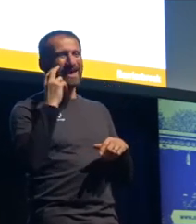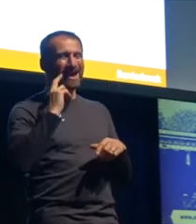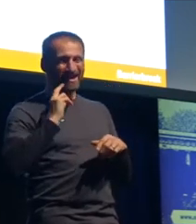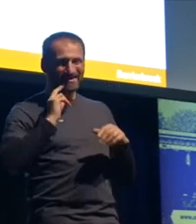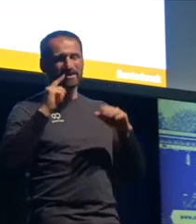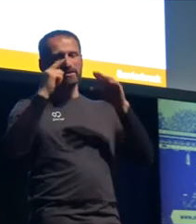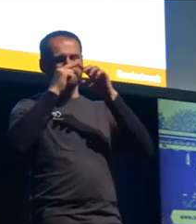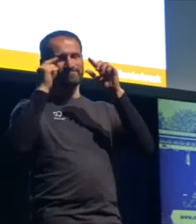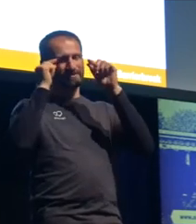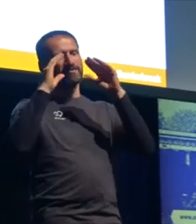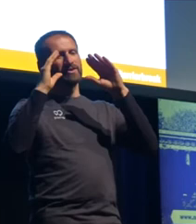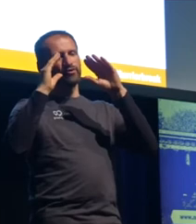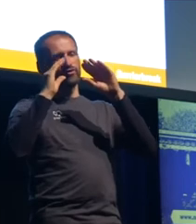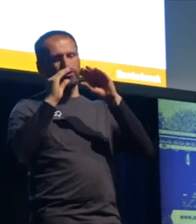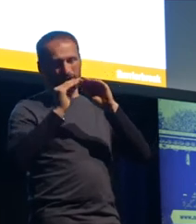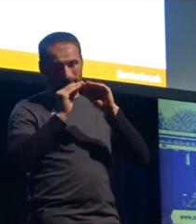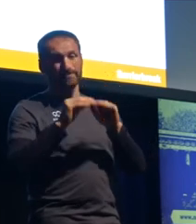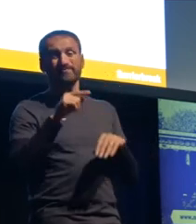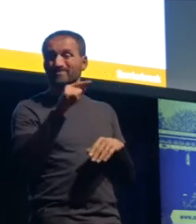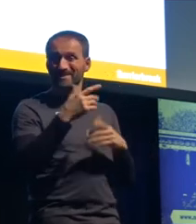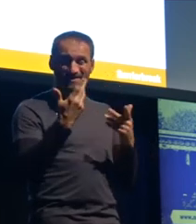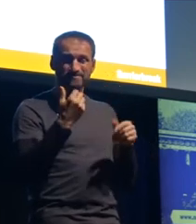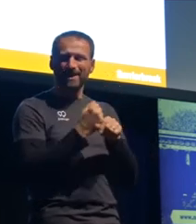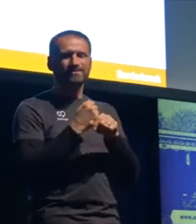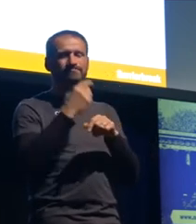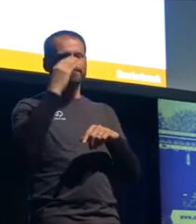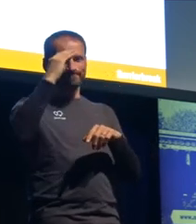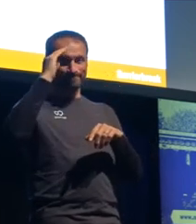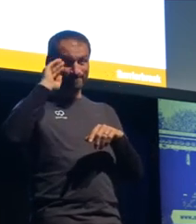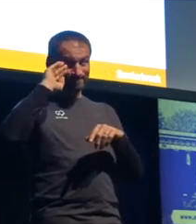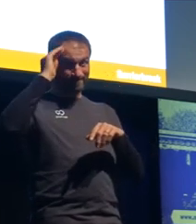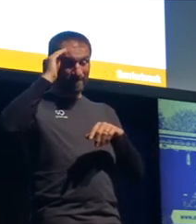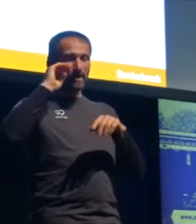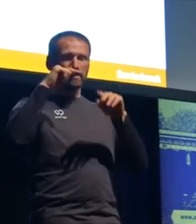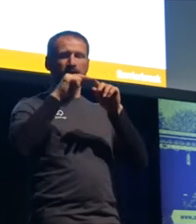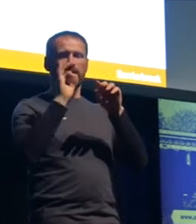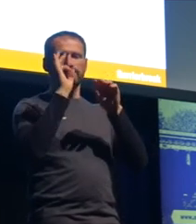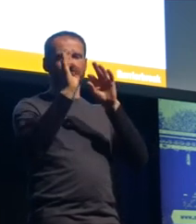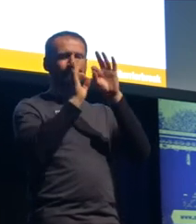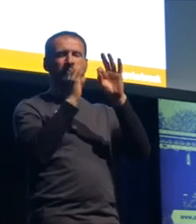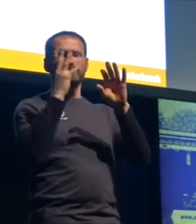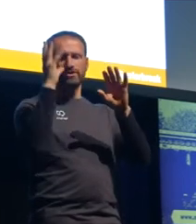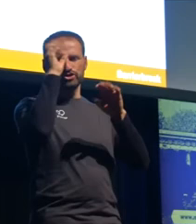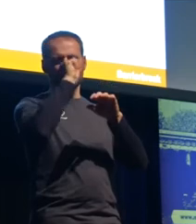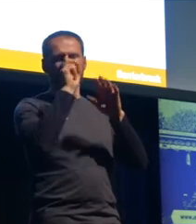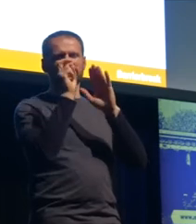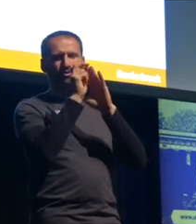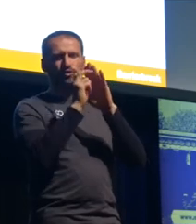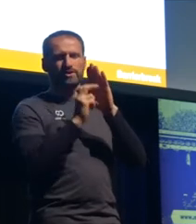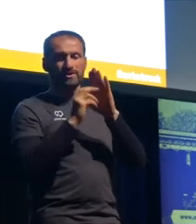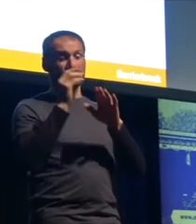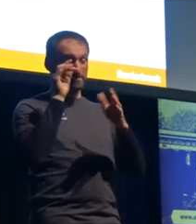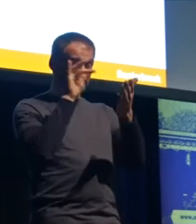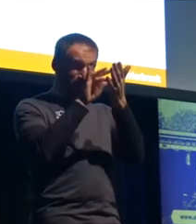this does is basically this, it creates like a blind spot in front in the central vision. And it's sometimes a little